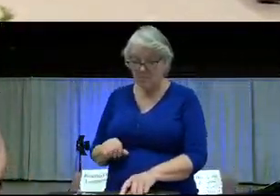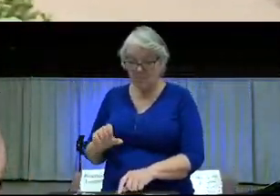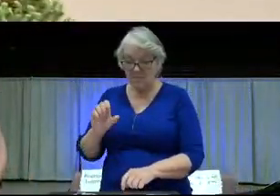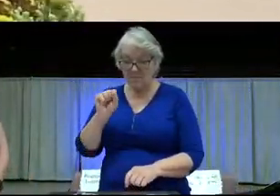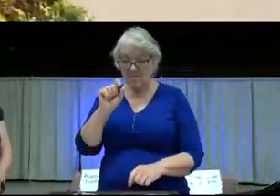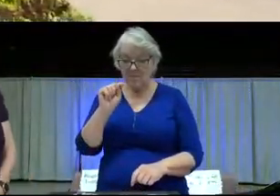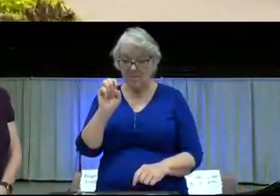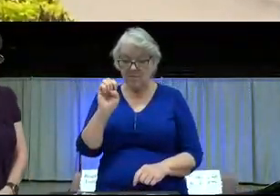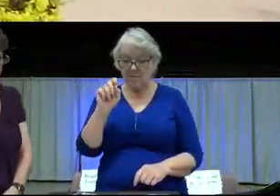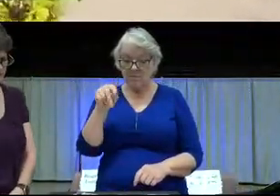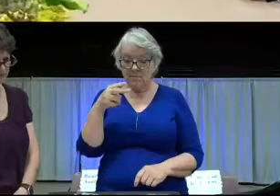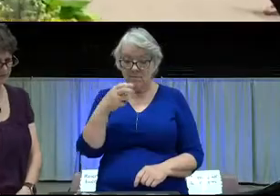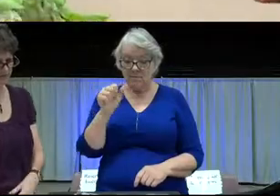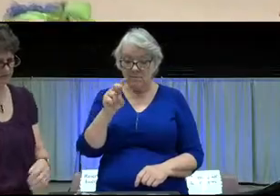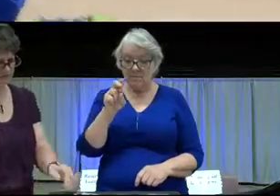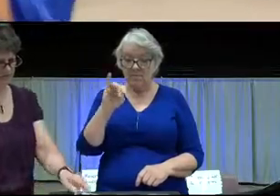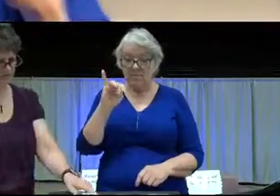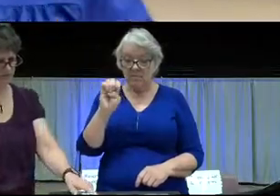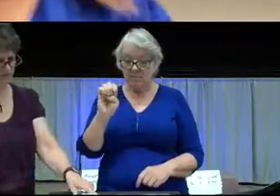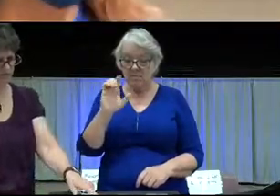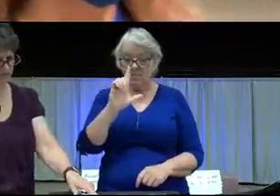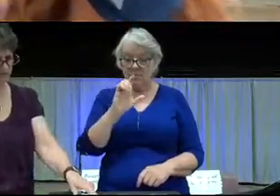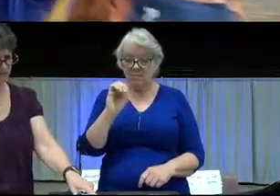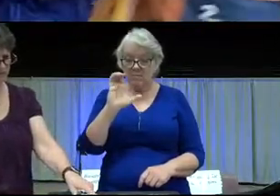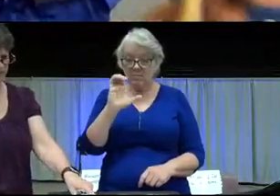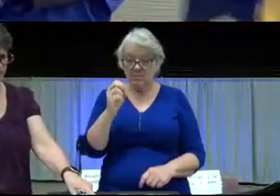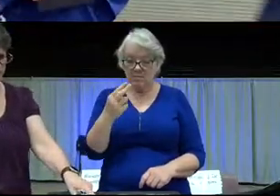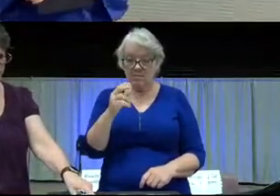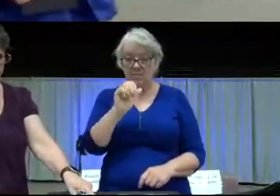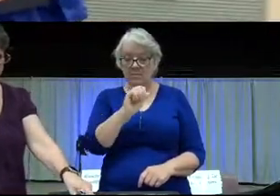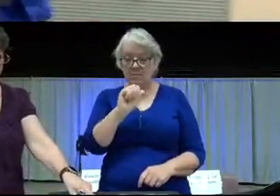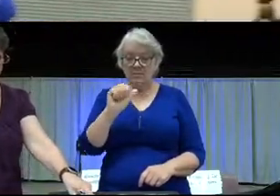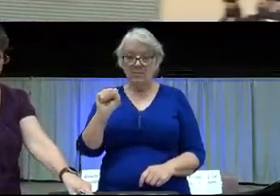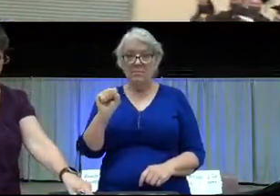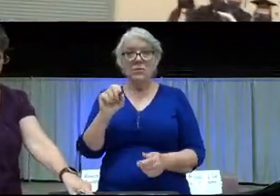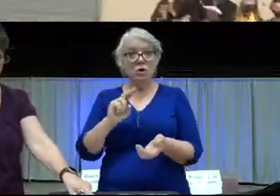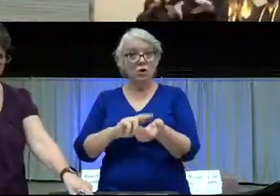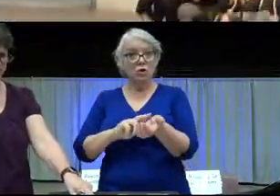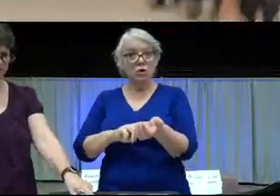Stephanie Lee Locke, Associate of Science in Nursing, Registered Nurse.